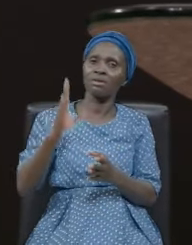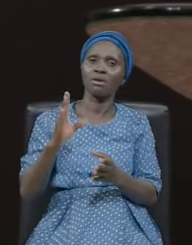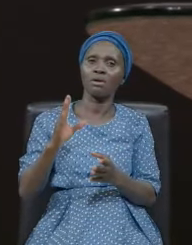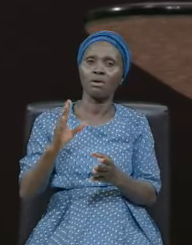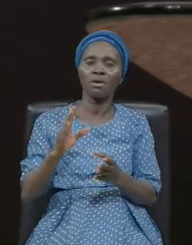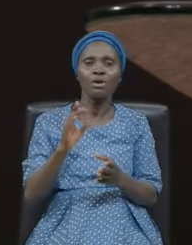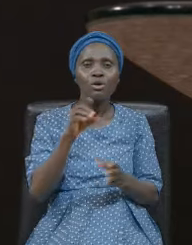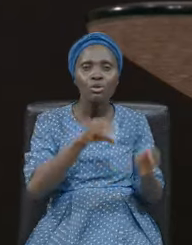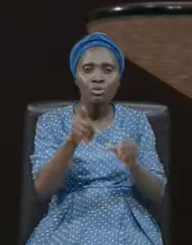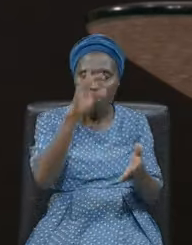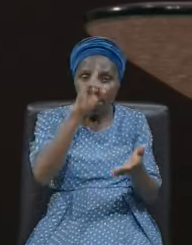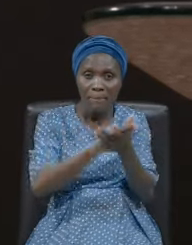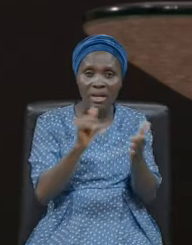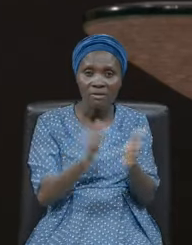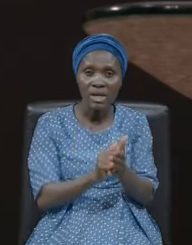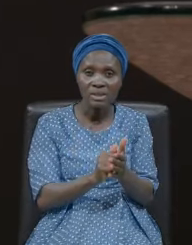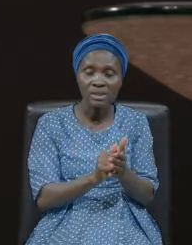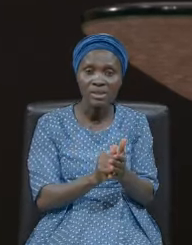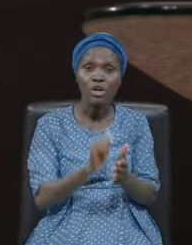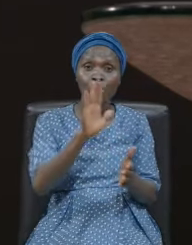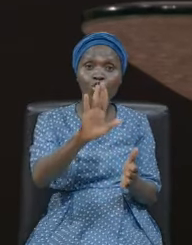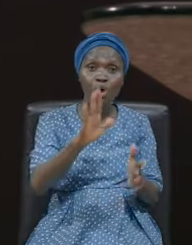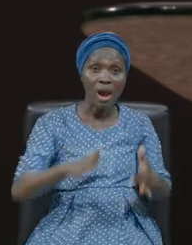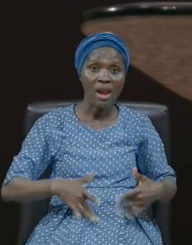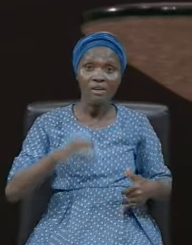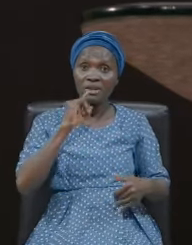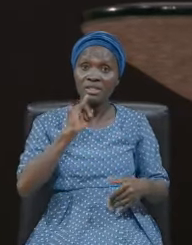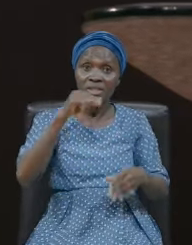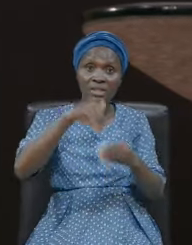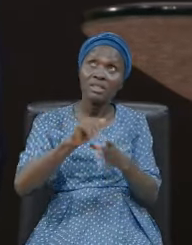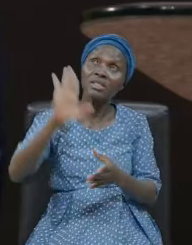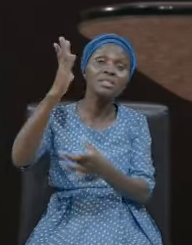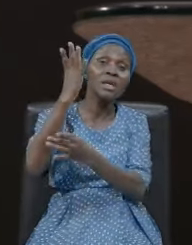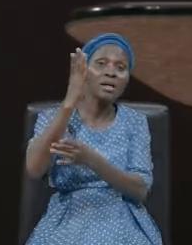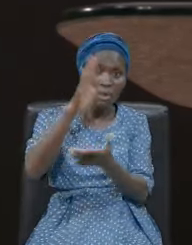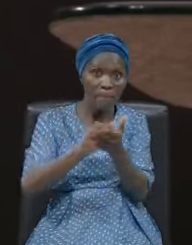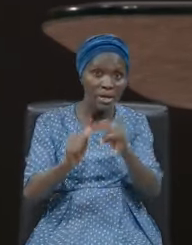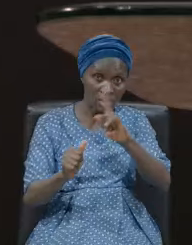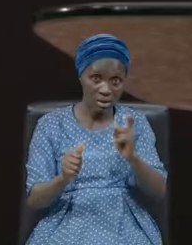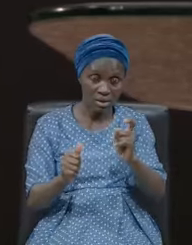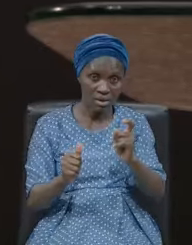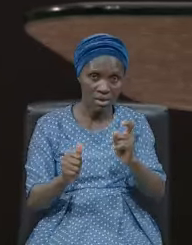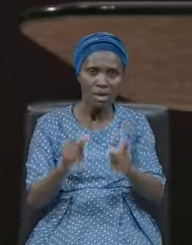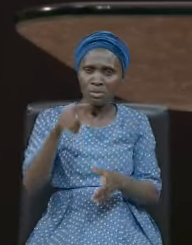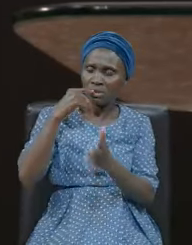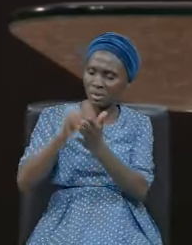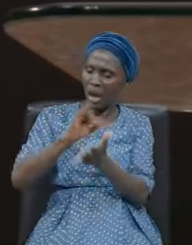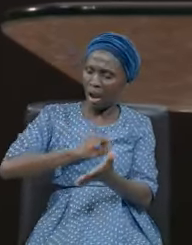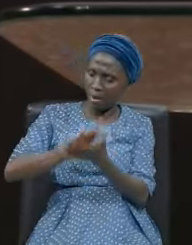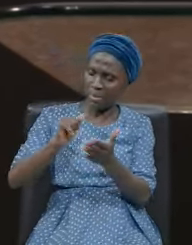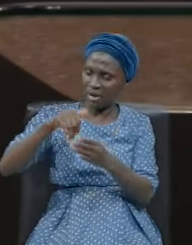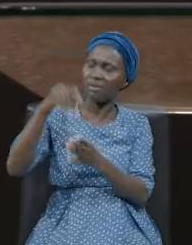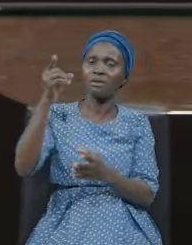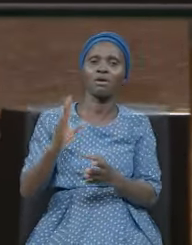That you could leave this world any moment, any time? I believe in God. Do you